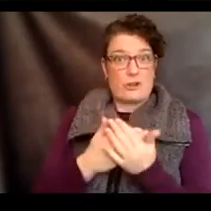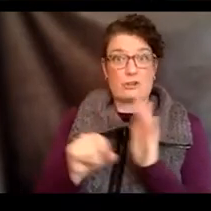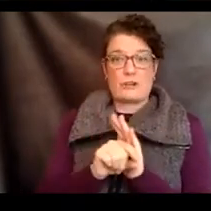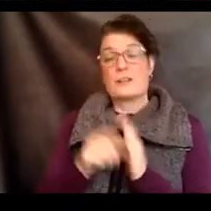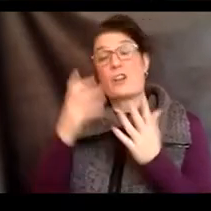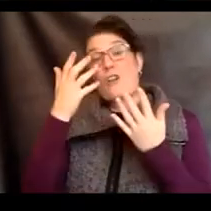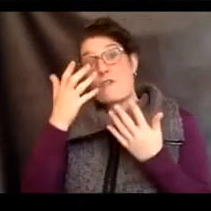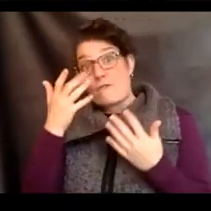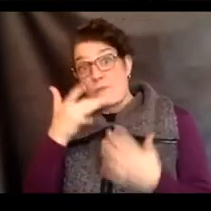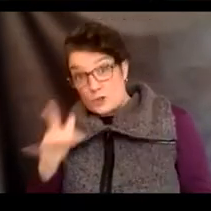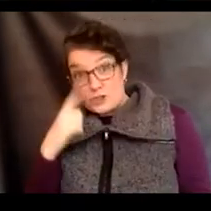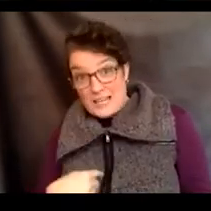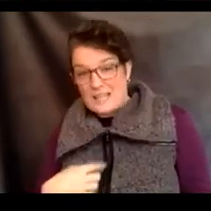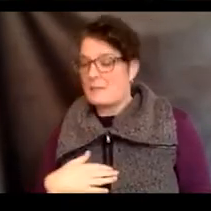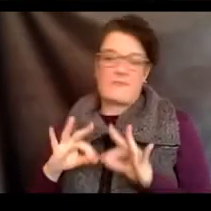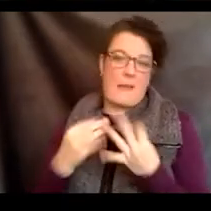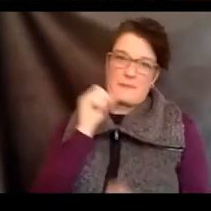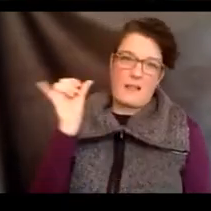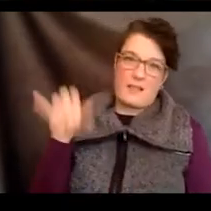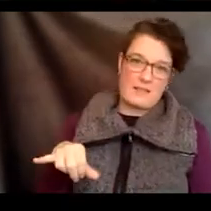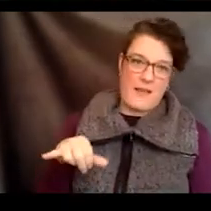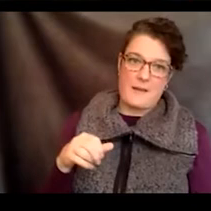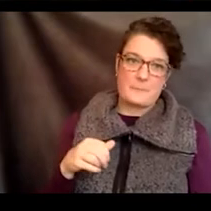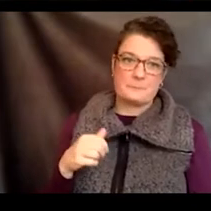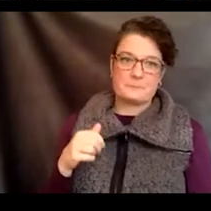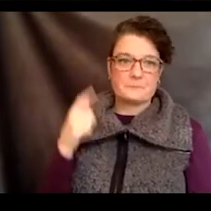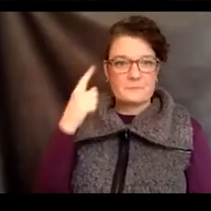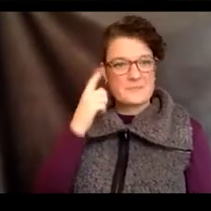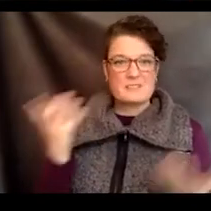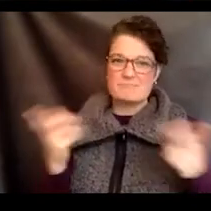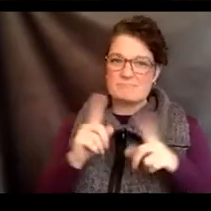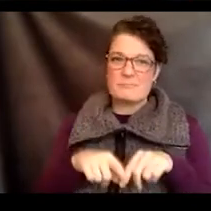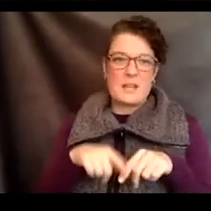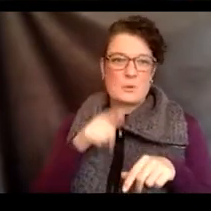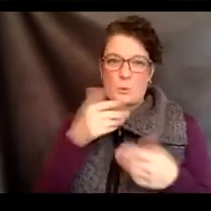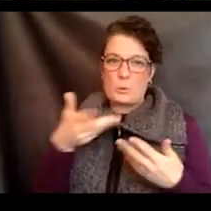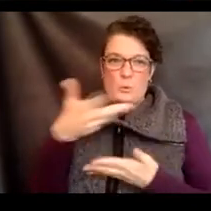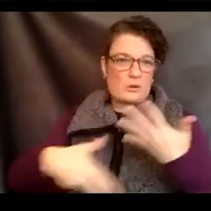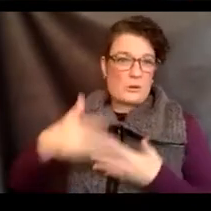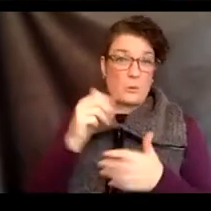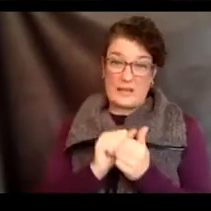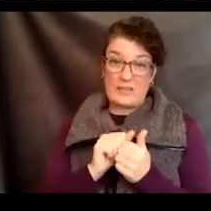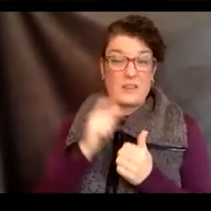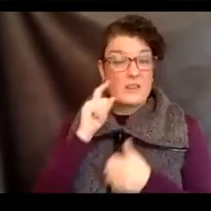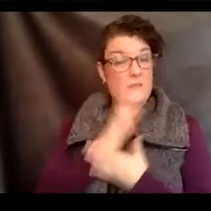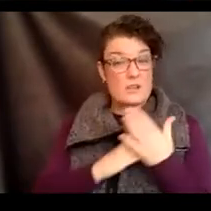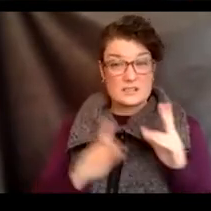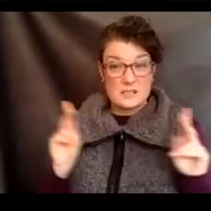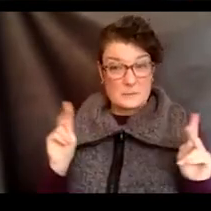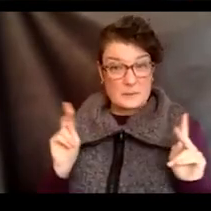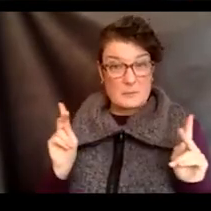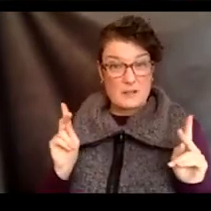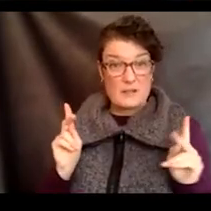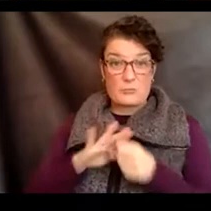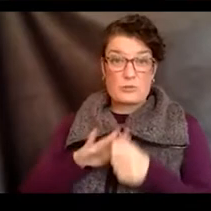like that. I think that it's really dependent on the people you surround yourself with. I think for some people, it's the